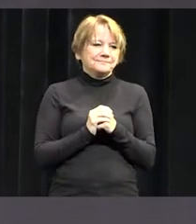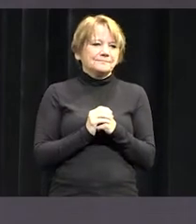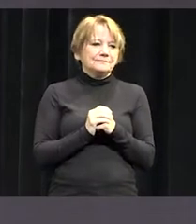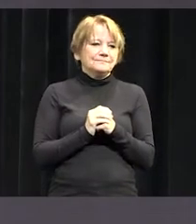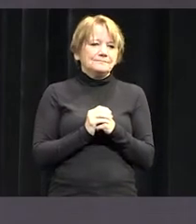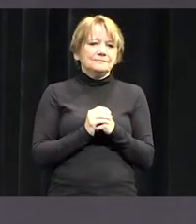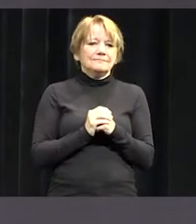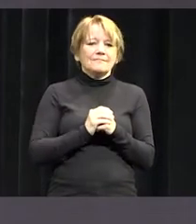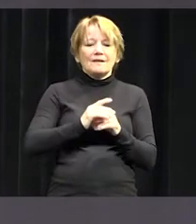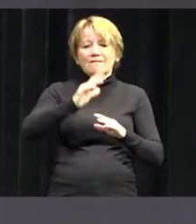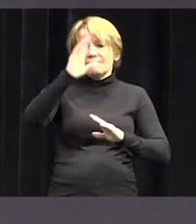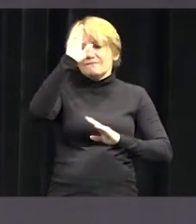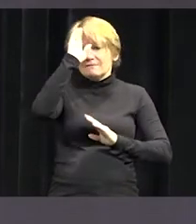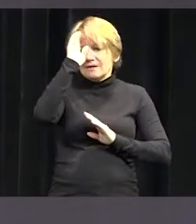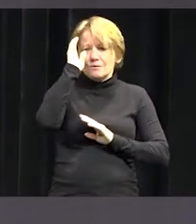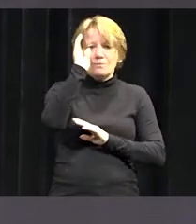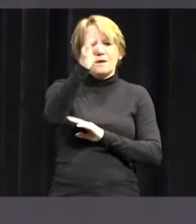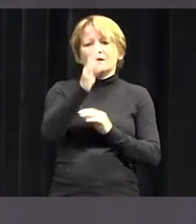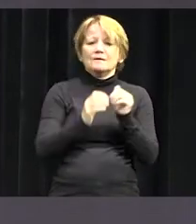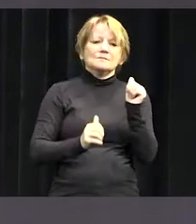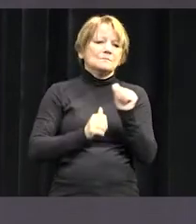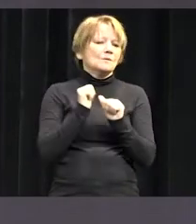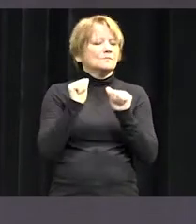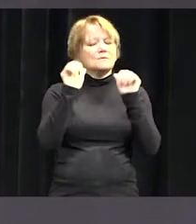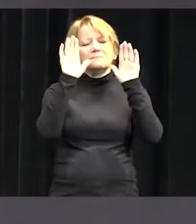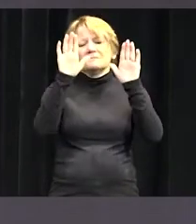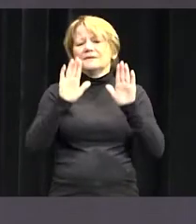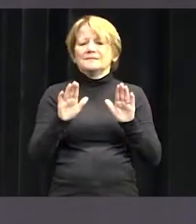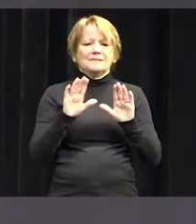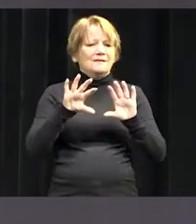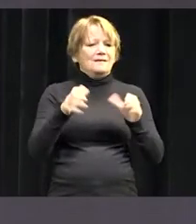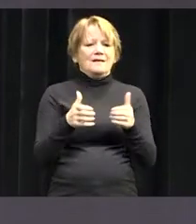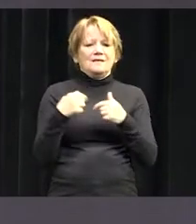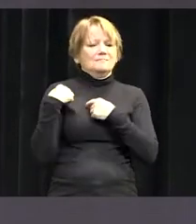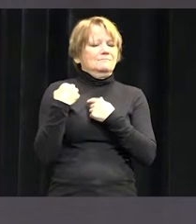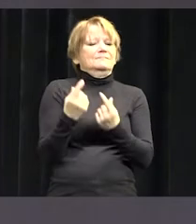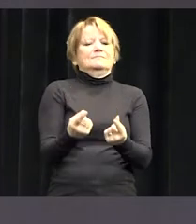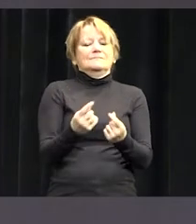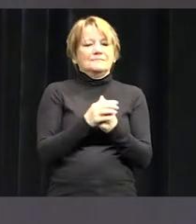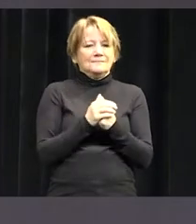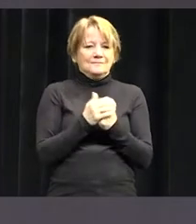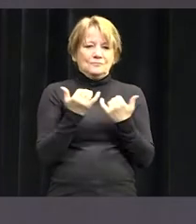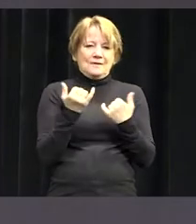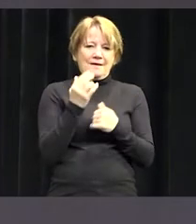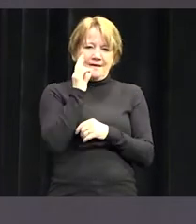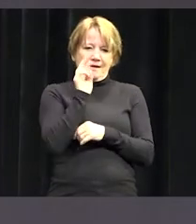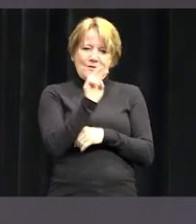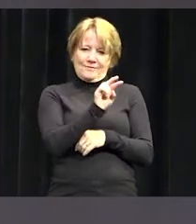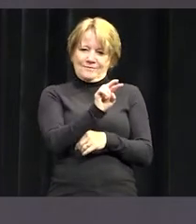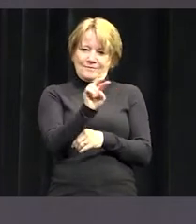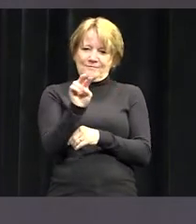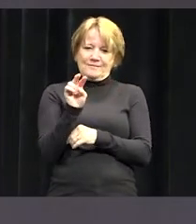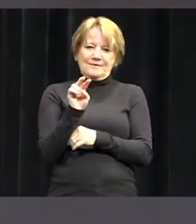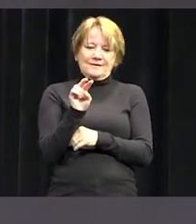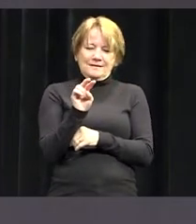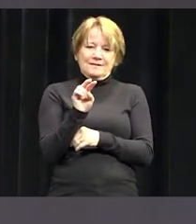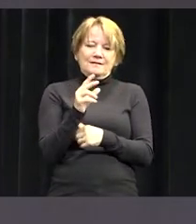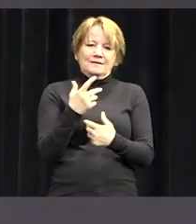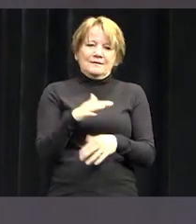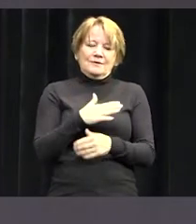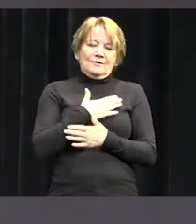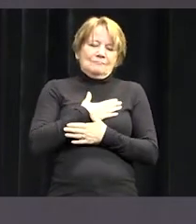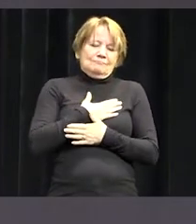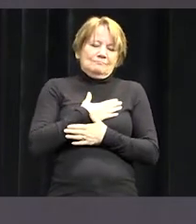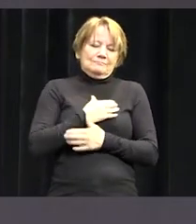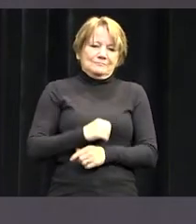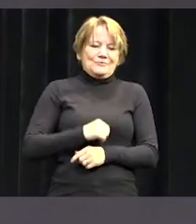with bright i feel thrilled excited and honored today to congratulate you